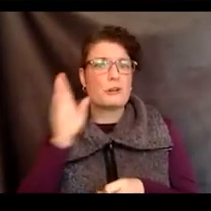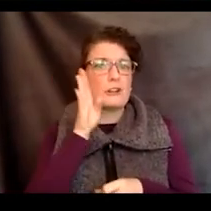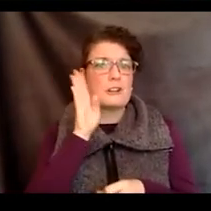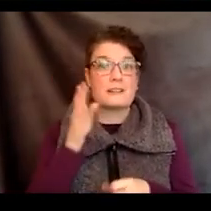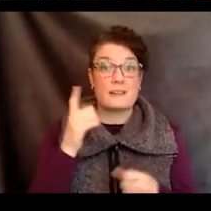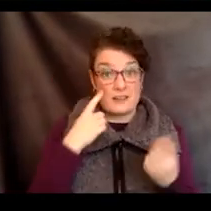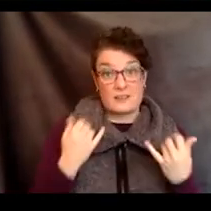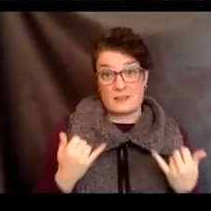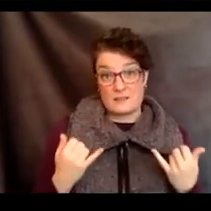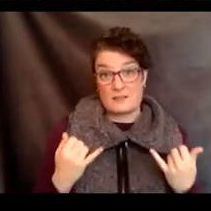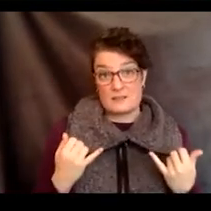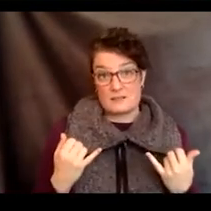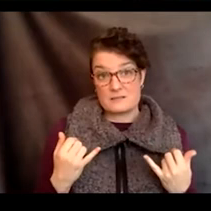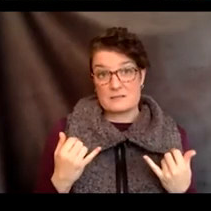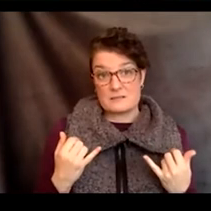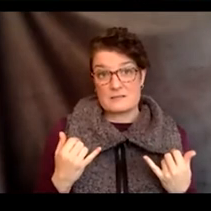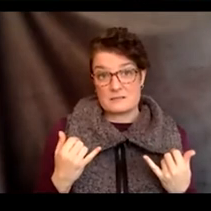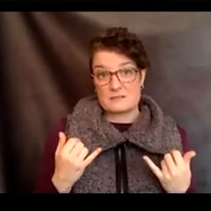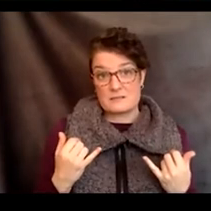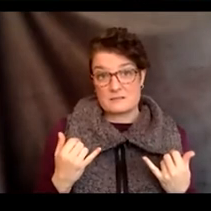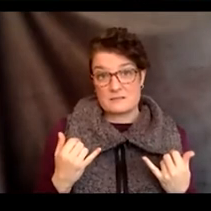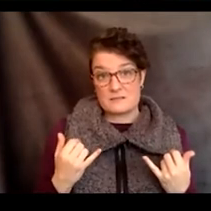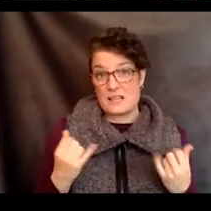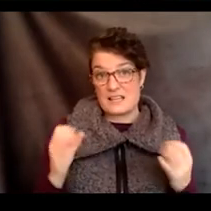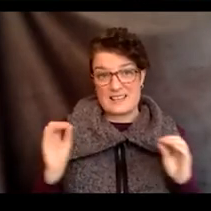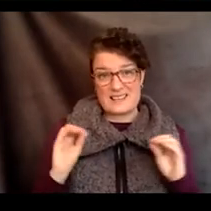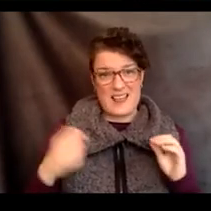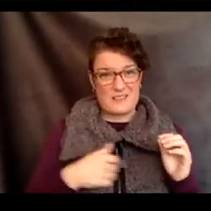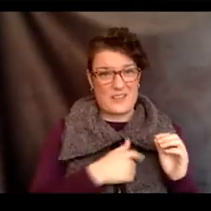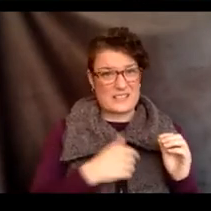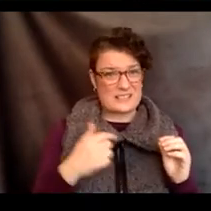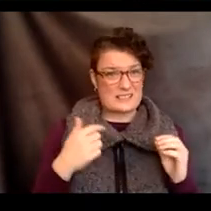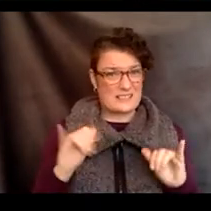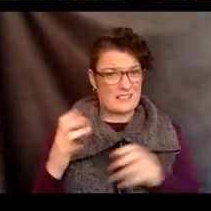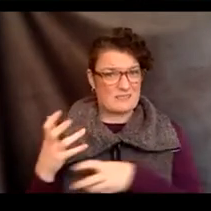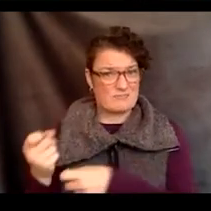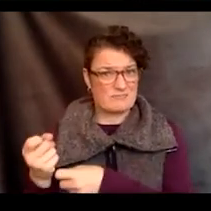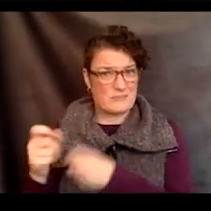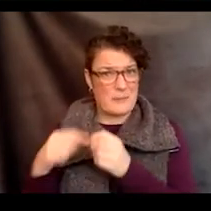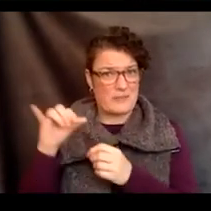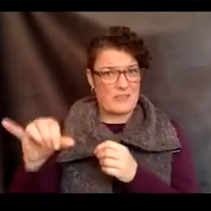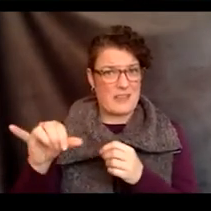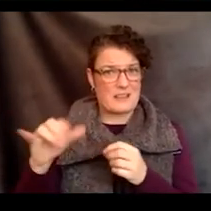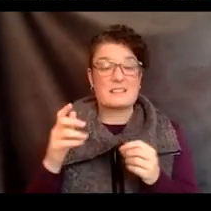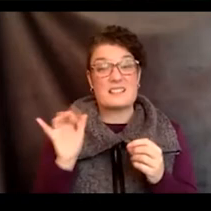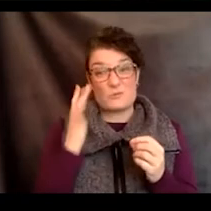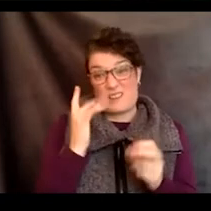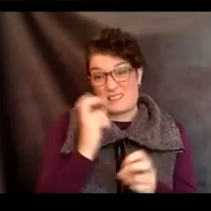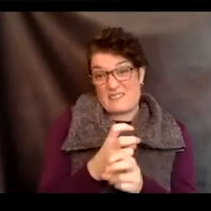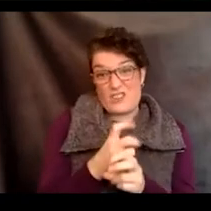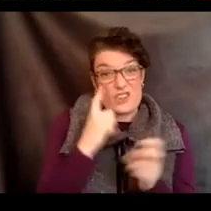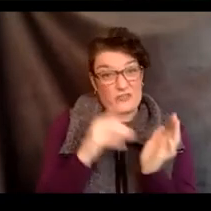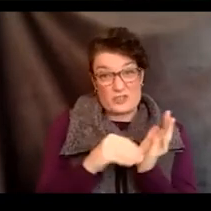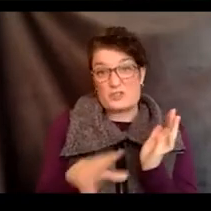at this point in time where none of us are really sure about that, which is what makes it very difficult for students